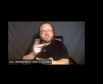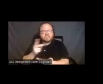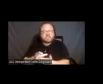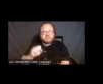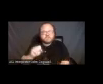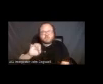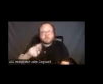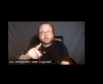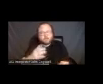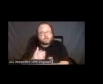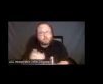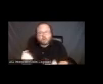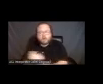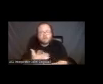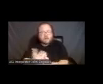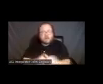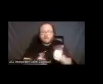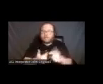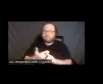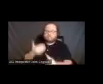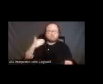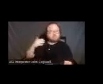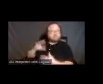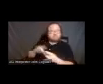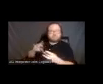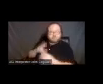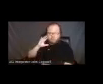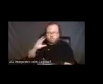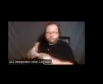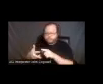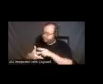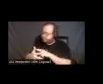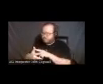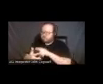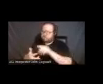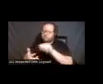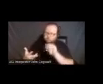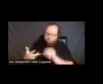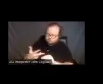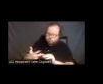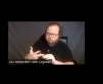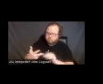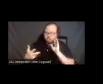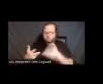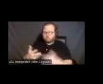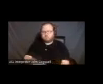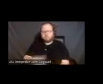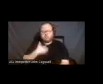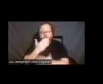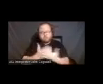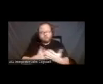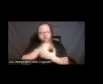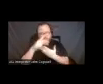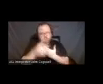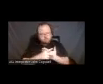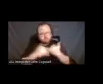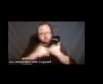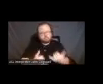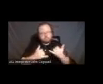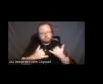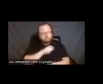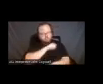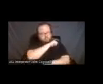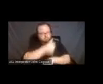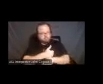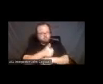component in that everything else not previously mentioned goes here, but it does exclude some programs that are currently